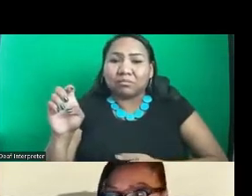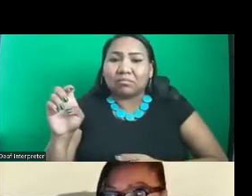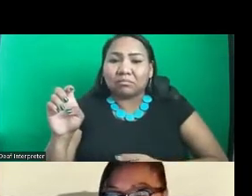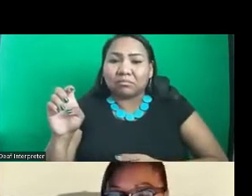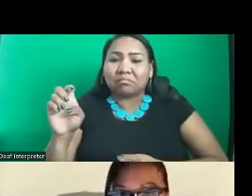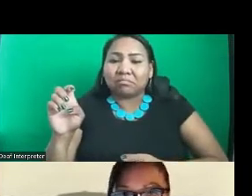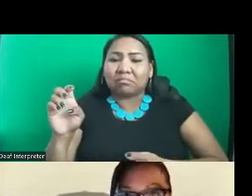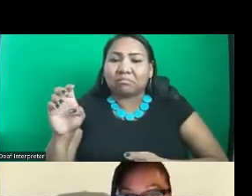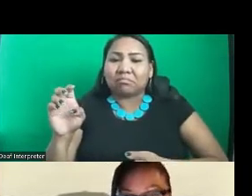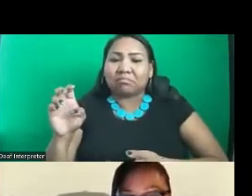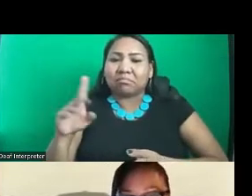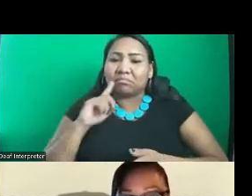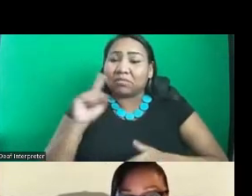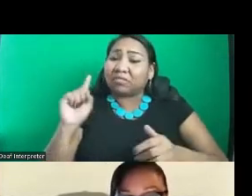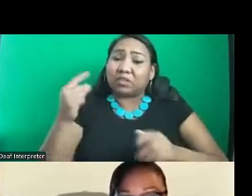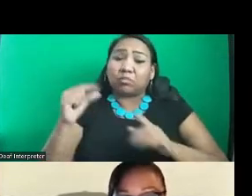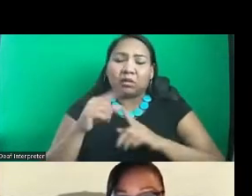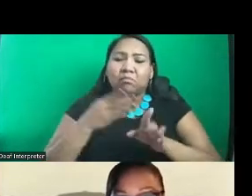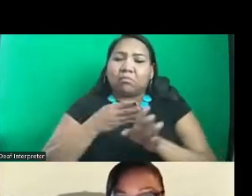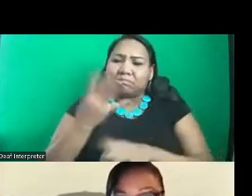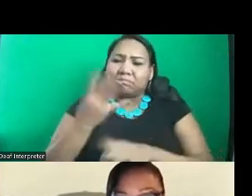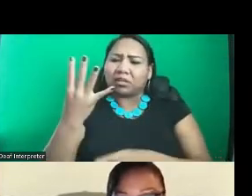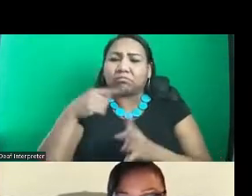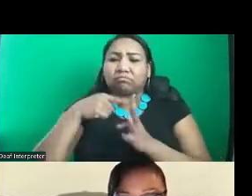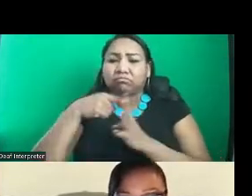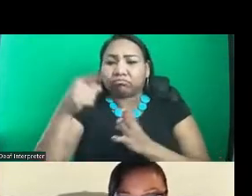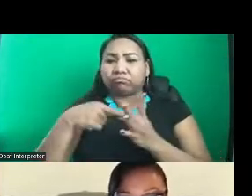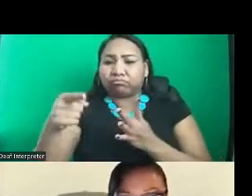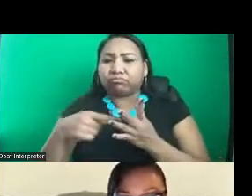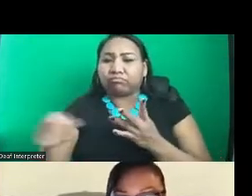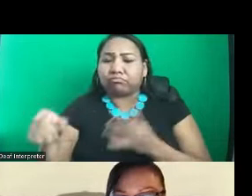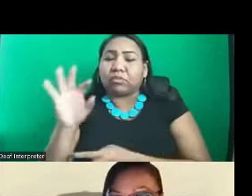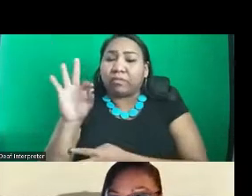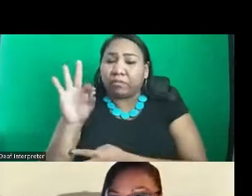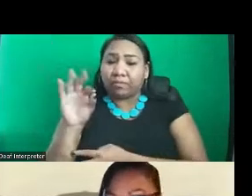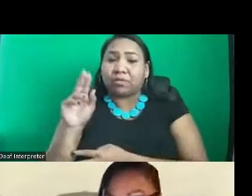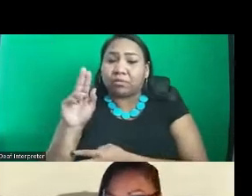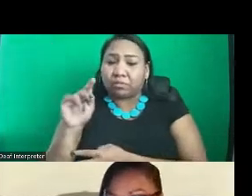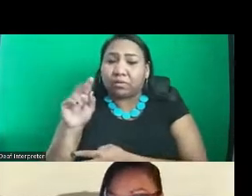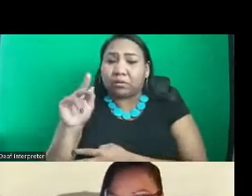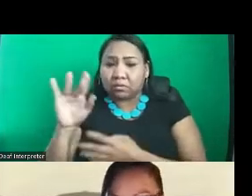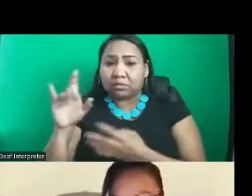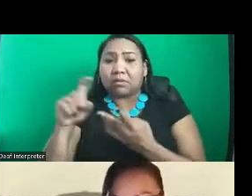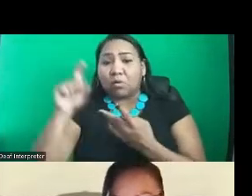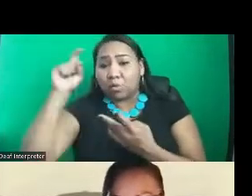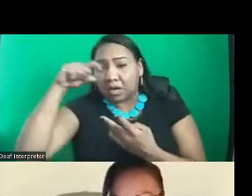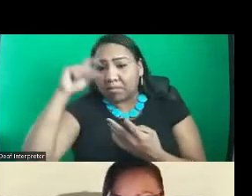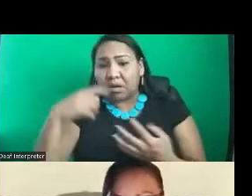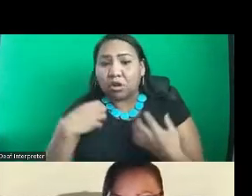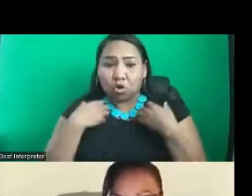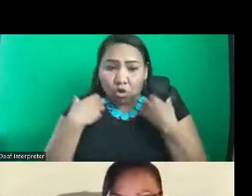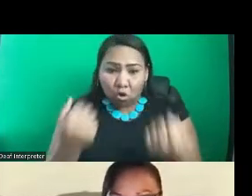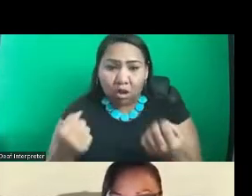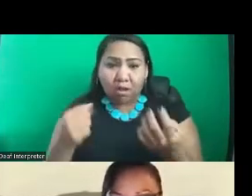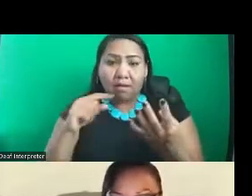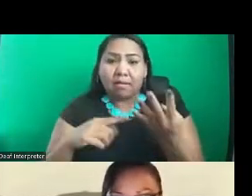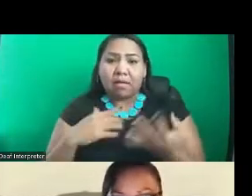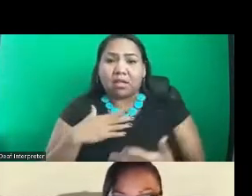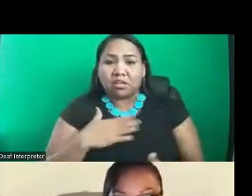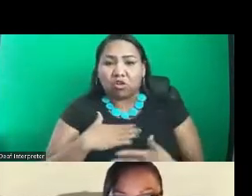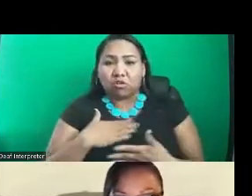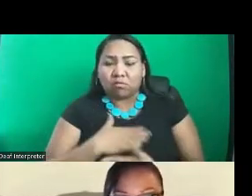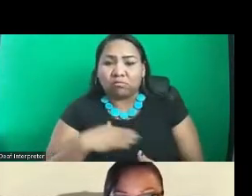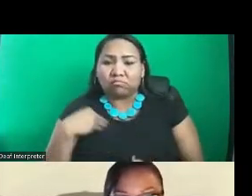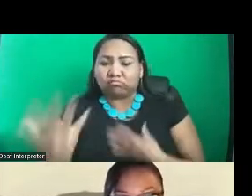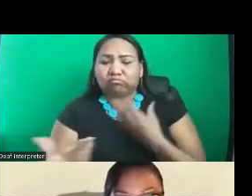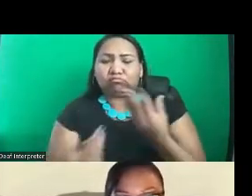main ones are fortitude, wisdom, courage, and generosity. And then the